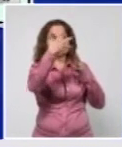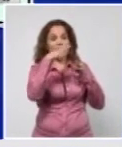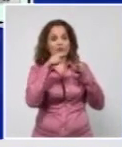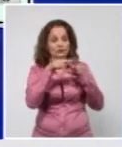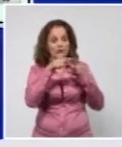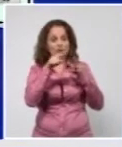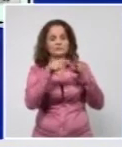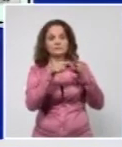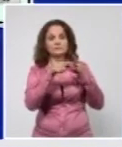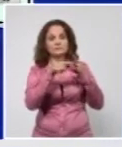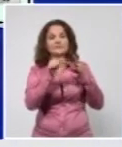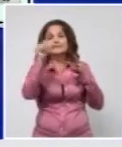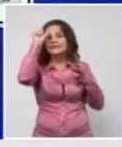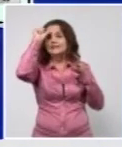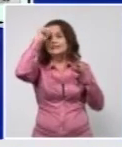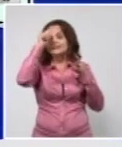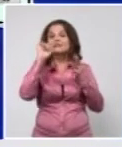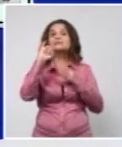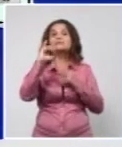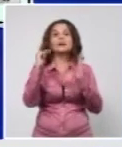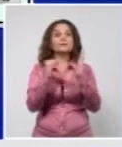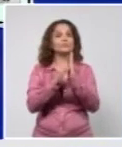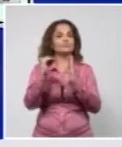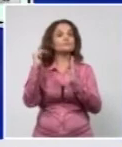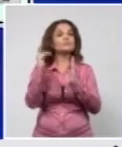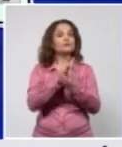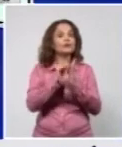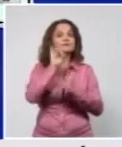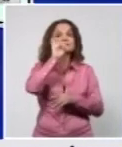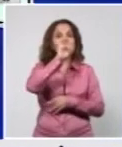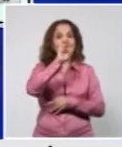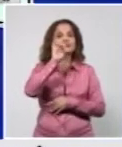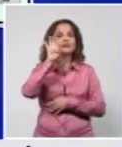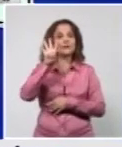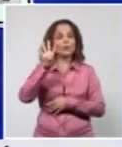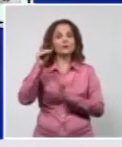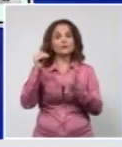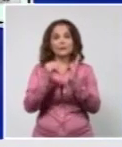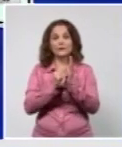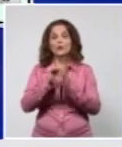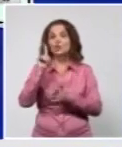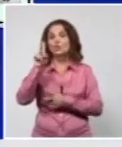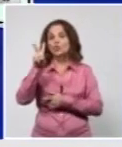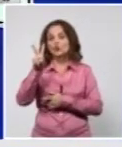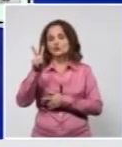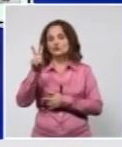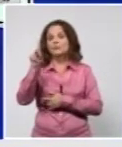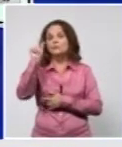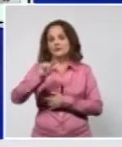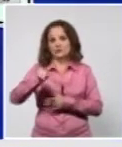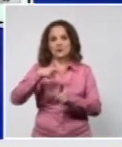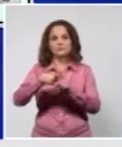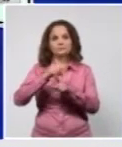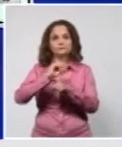1,151,438 cases. Regarding COVID-19 fatalities, the United States reports